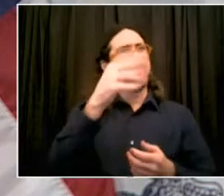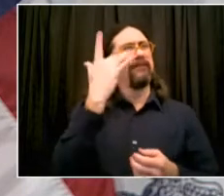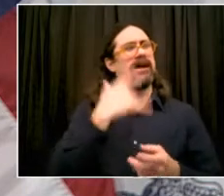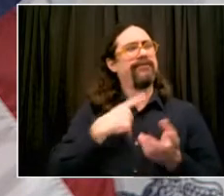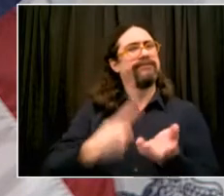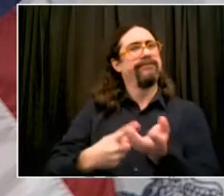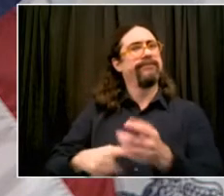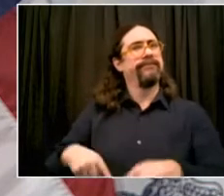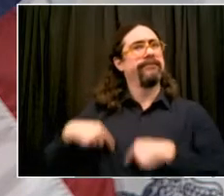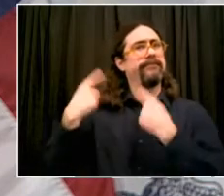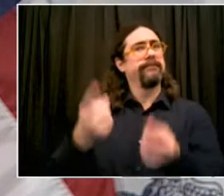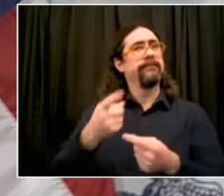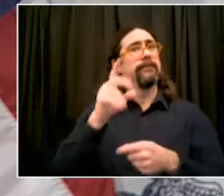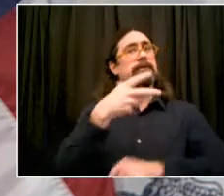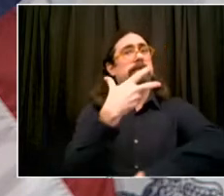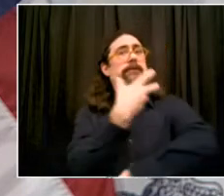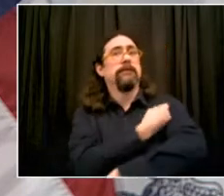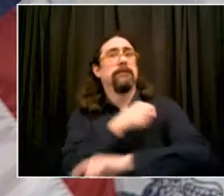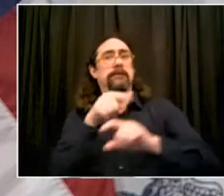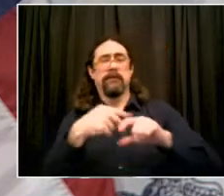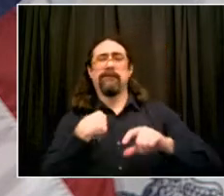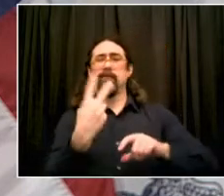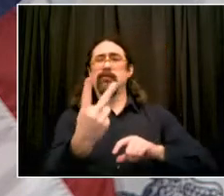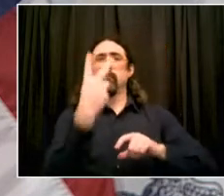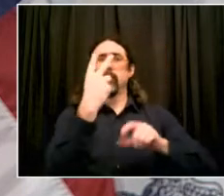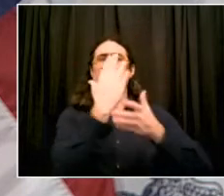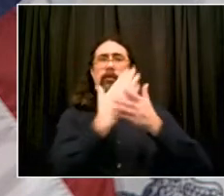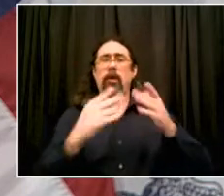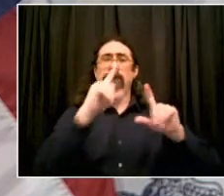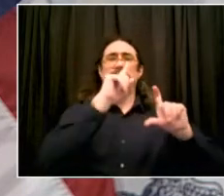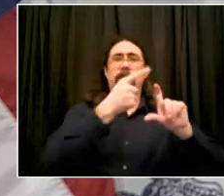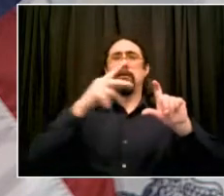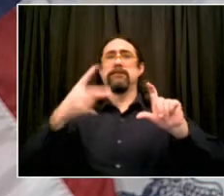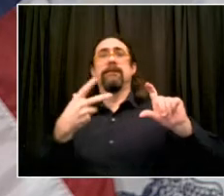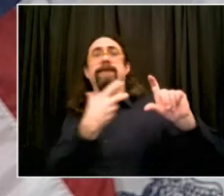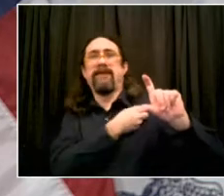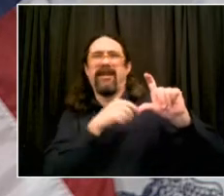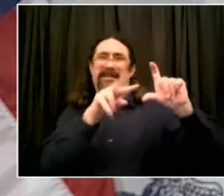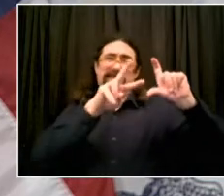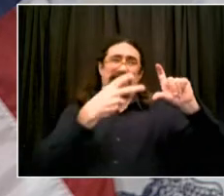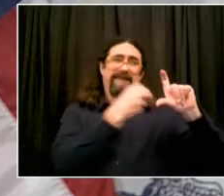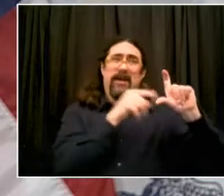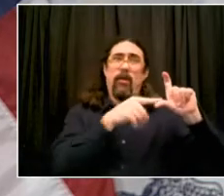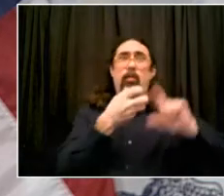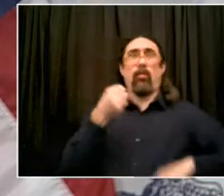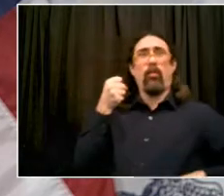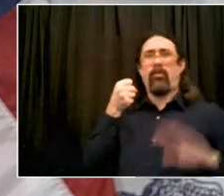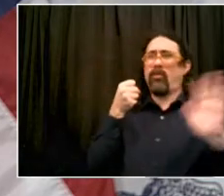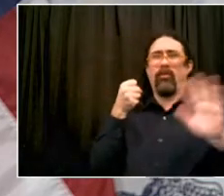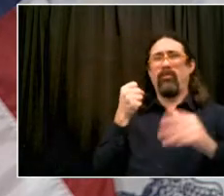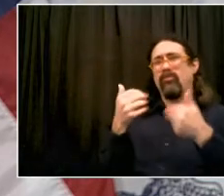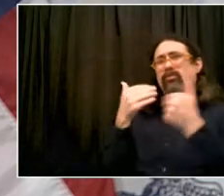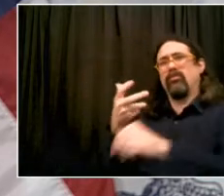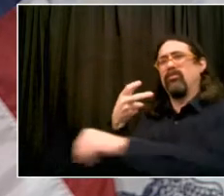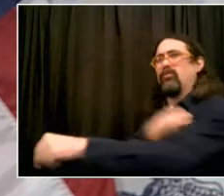right now so many people want and need a vaccination, and we could be doing that for them if we would just get the supply we